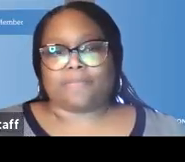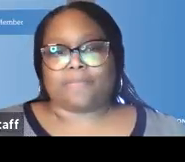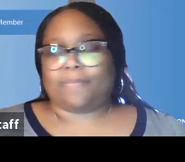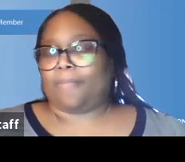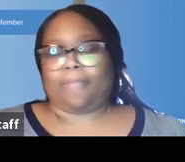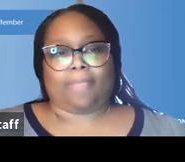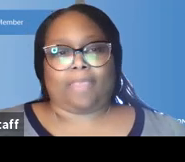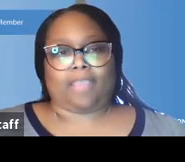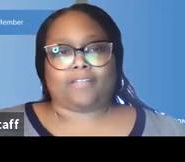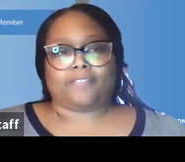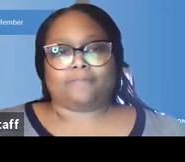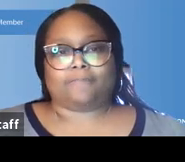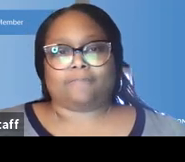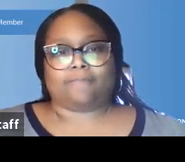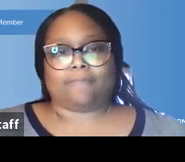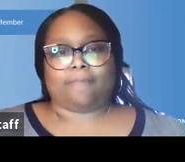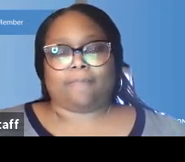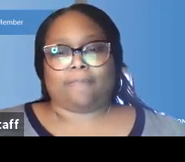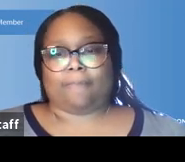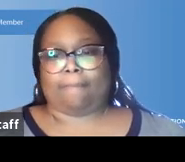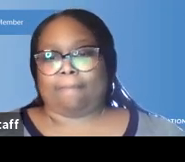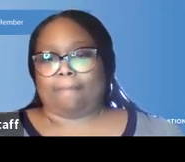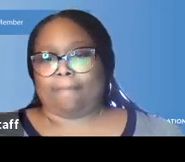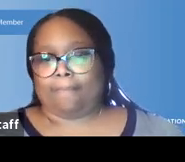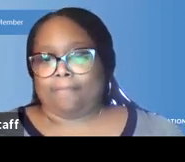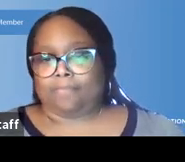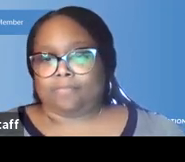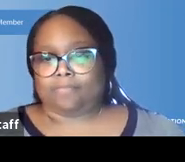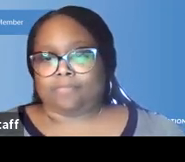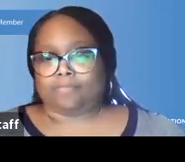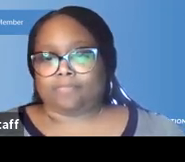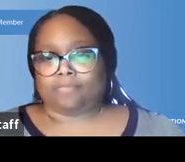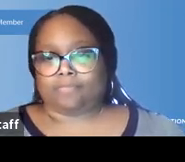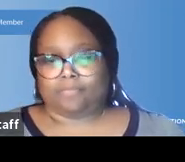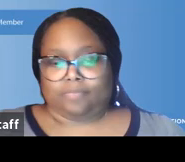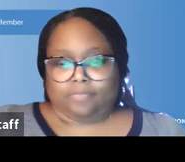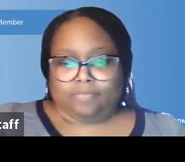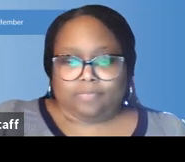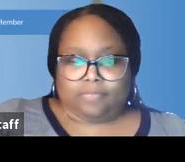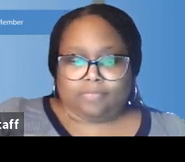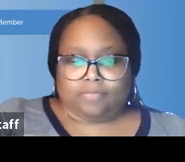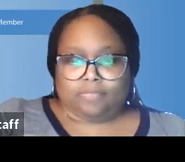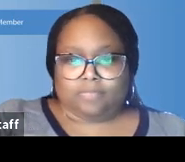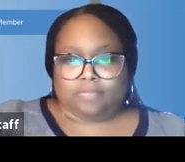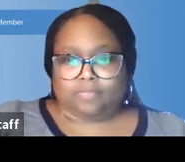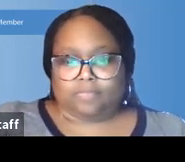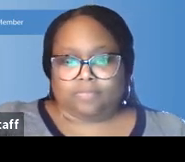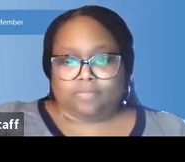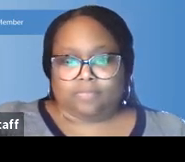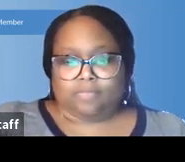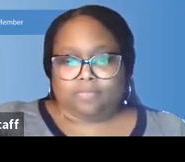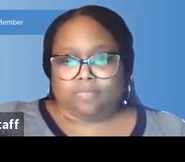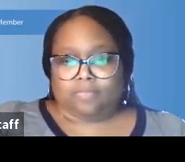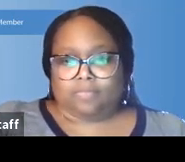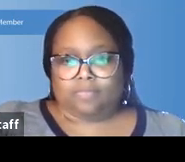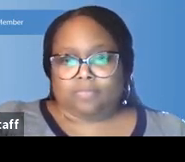Interpreting services. Servicios de interpretación. Simultaneous interpretation is available in Spanish. La interpretación